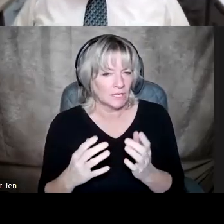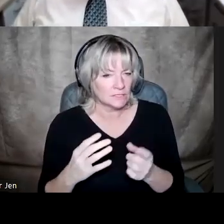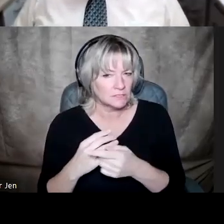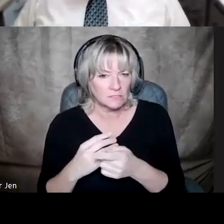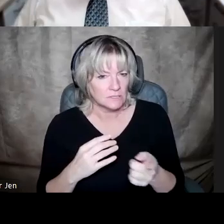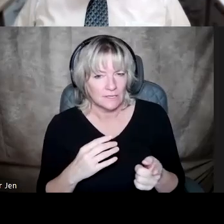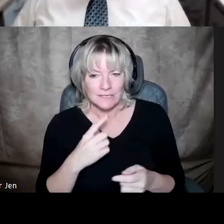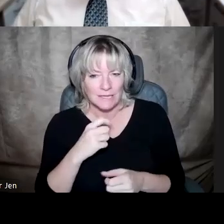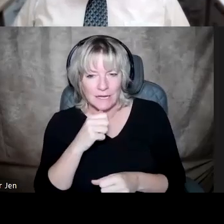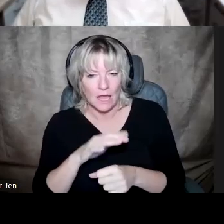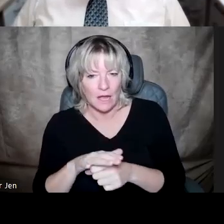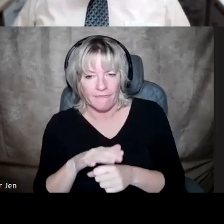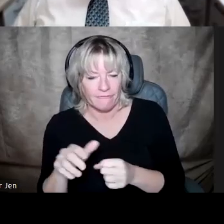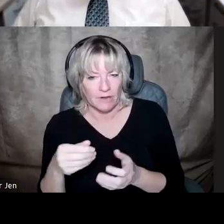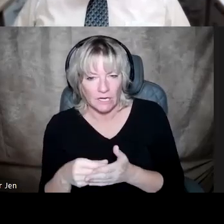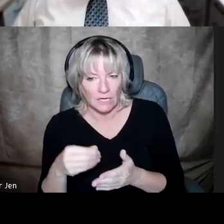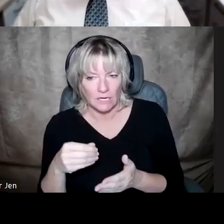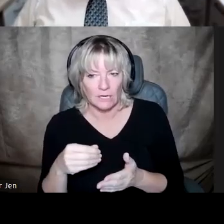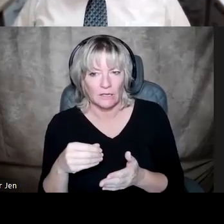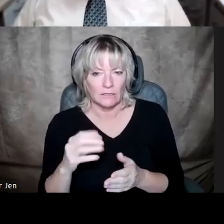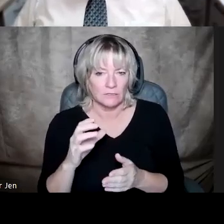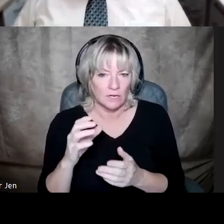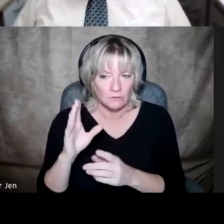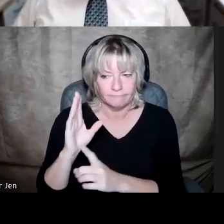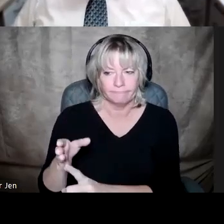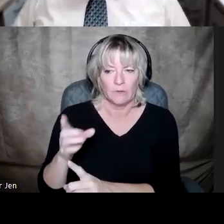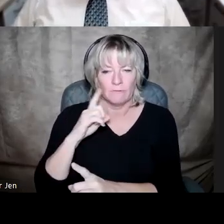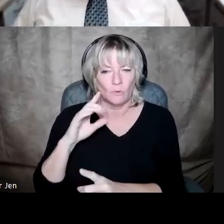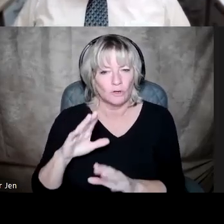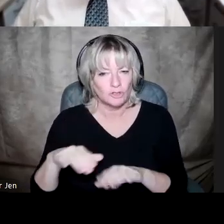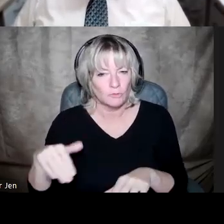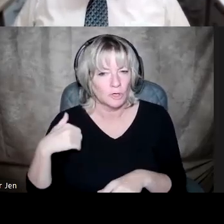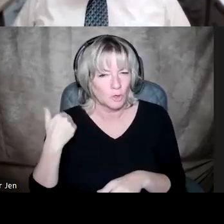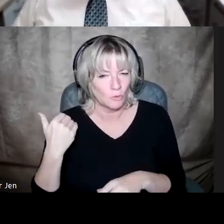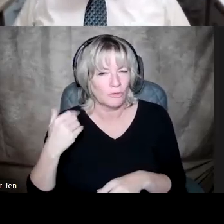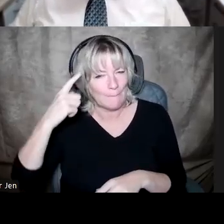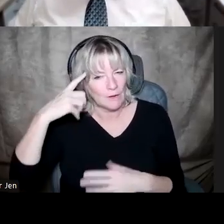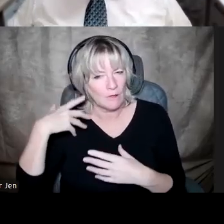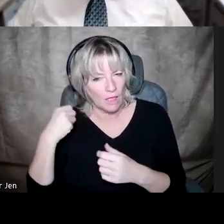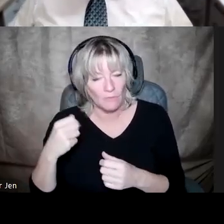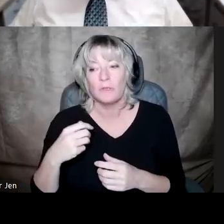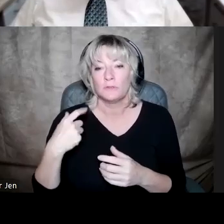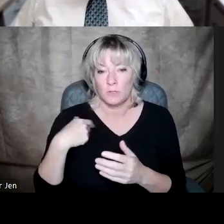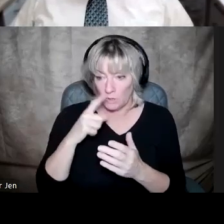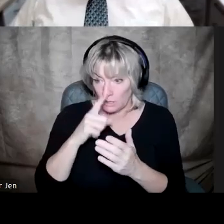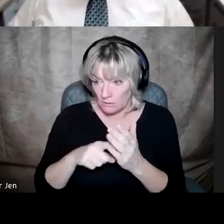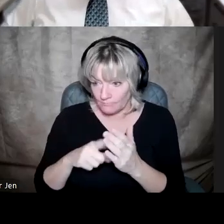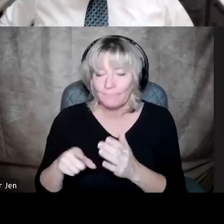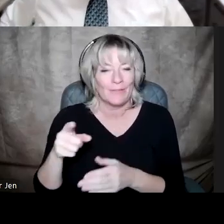enough of this funding dedicated to children and youth who are in mental health crisis. And so we looked at that and they were right. It was